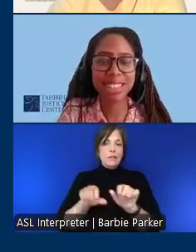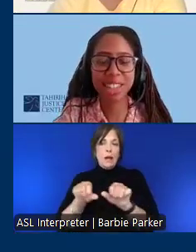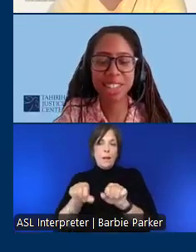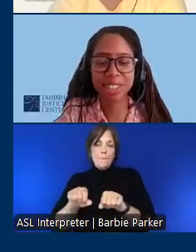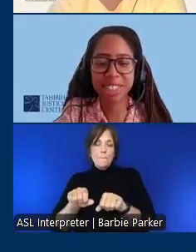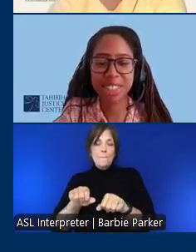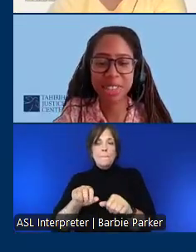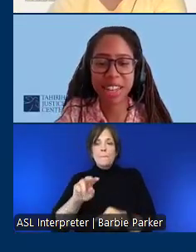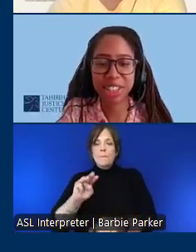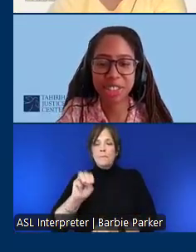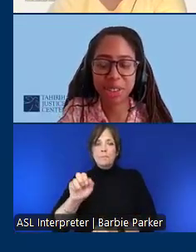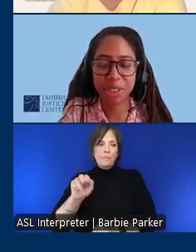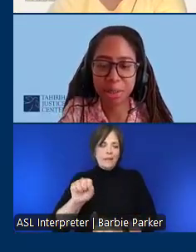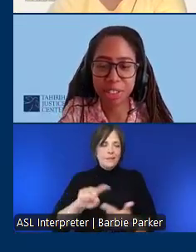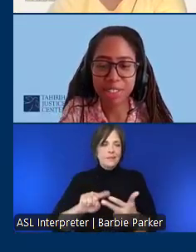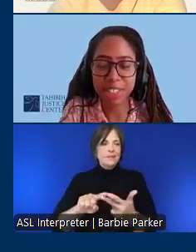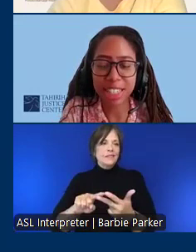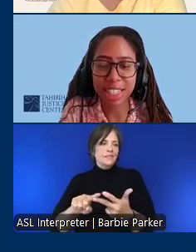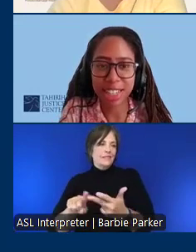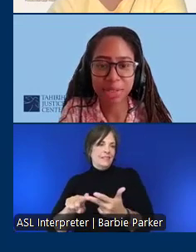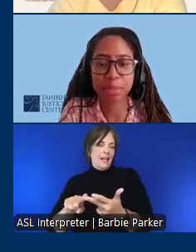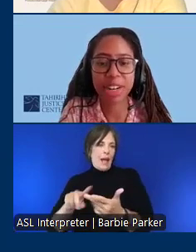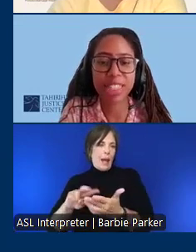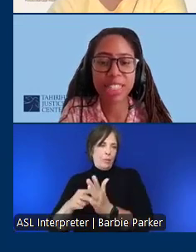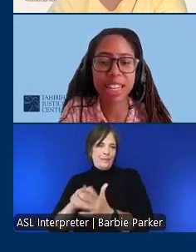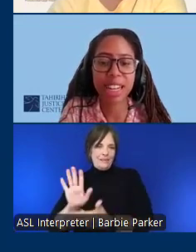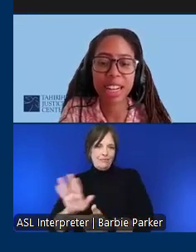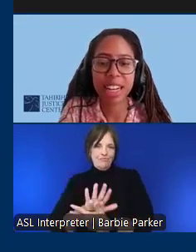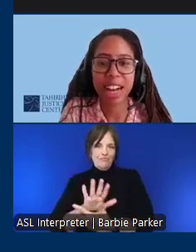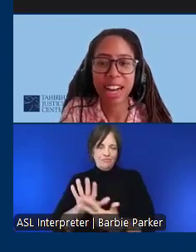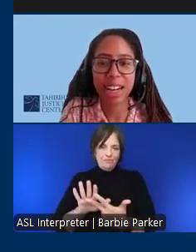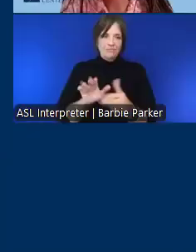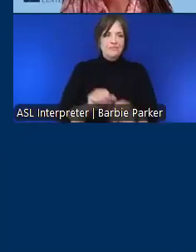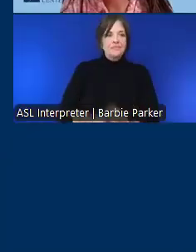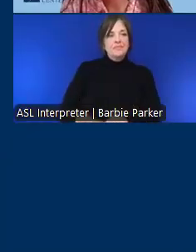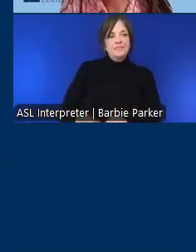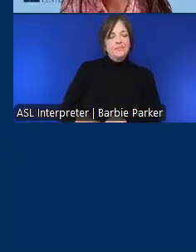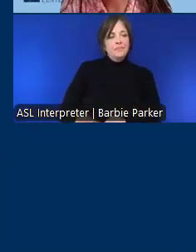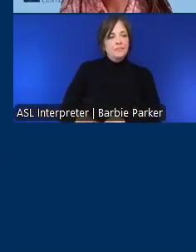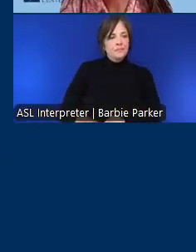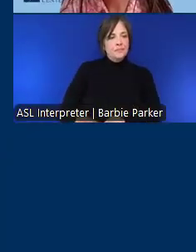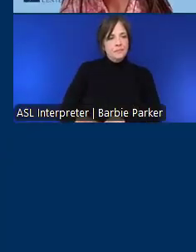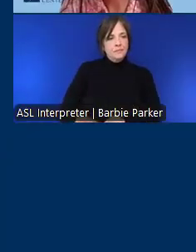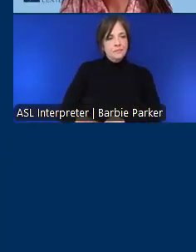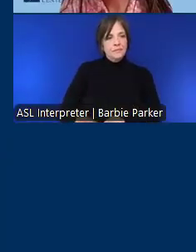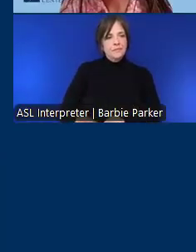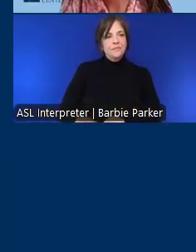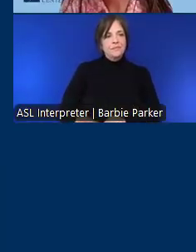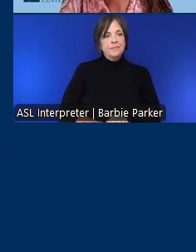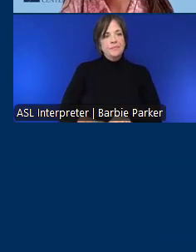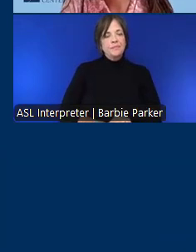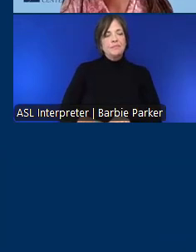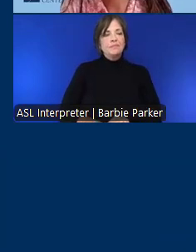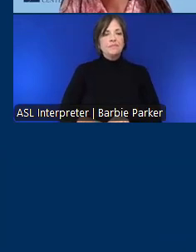Yes, thank you, Halitz, for that intro to human trafficking and forced marriage. So this is the